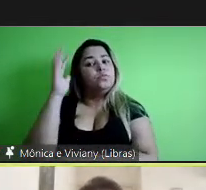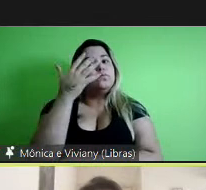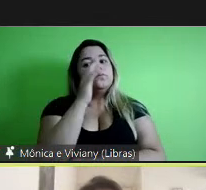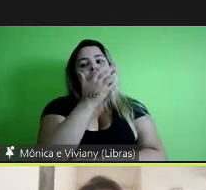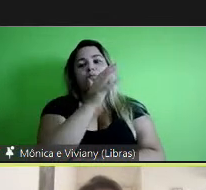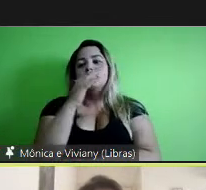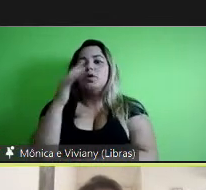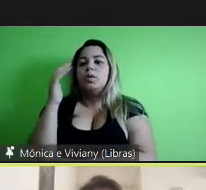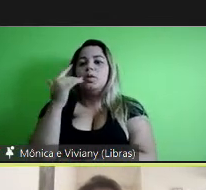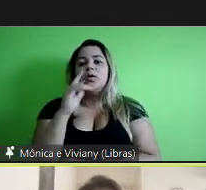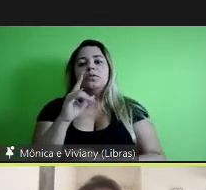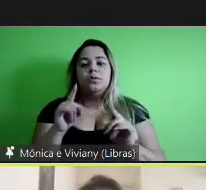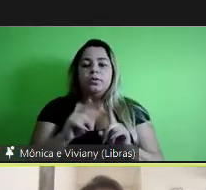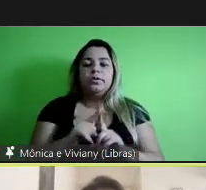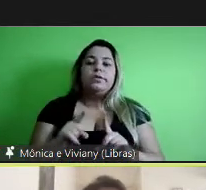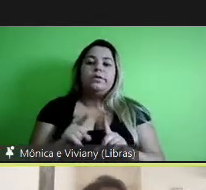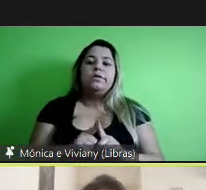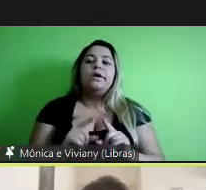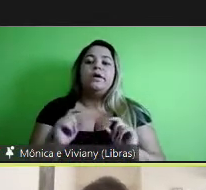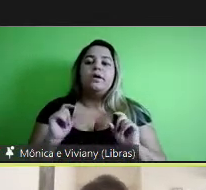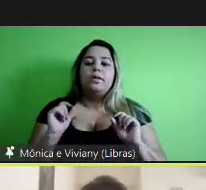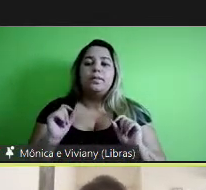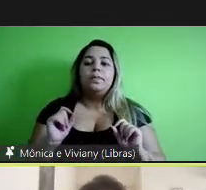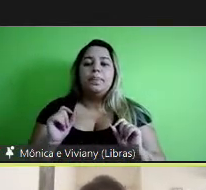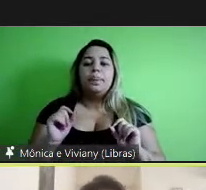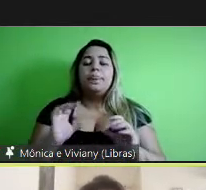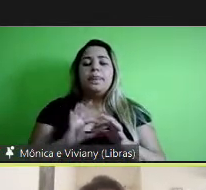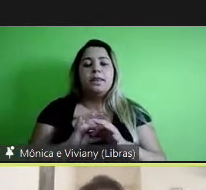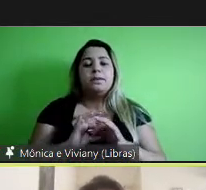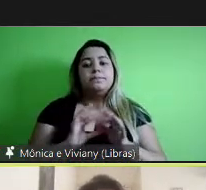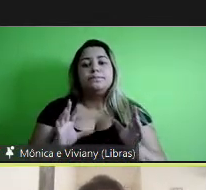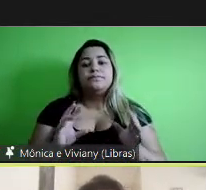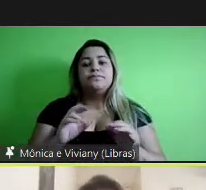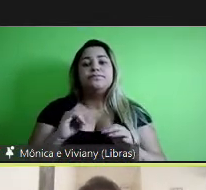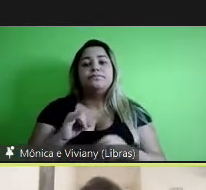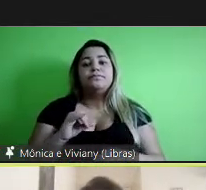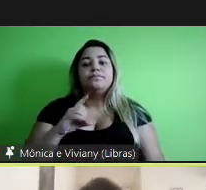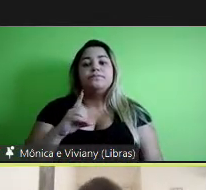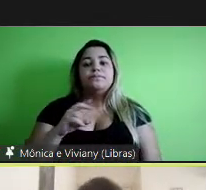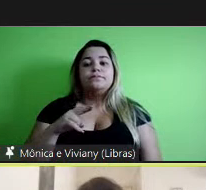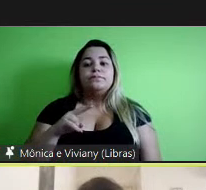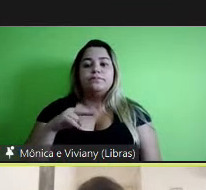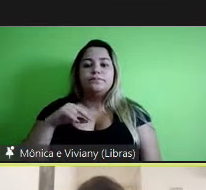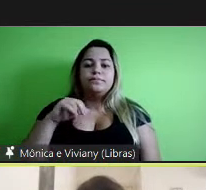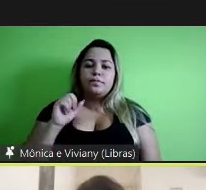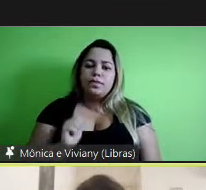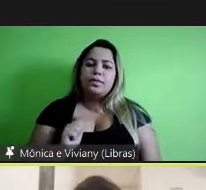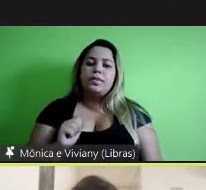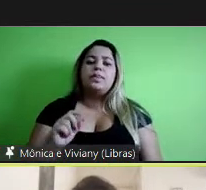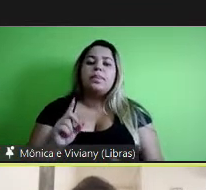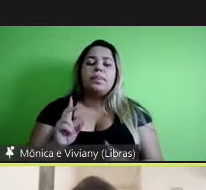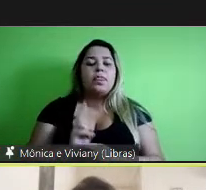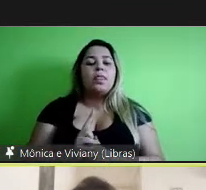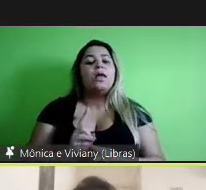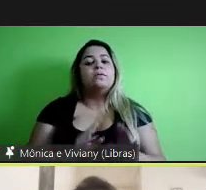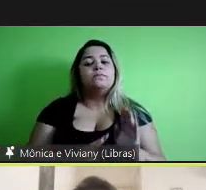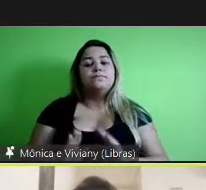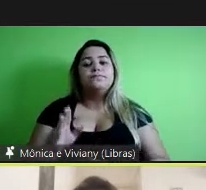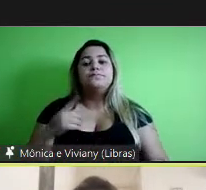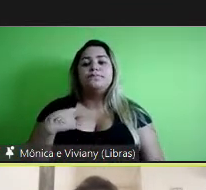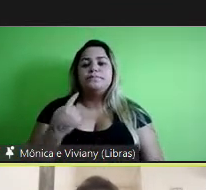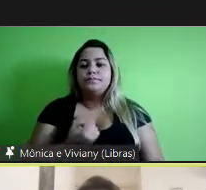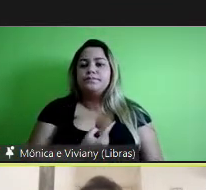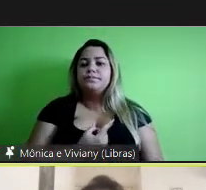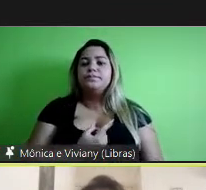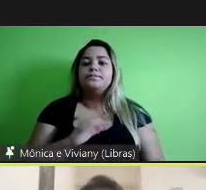in the forest, which includes to be able to allow that indigenous people have their land, to take